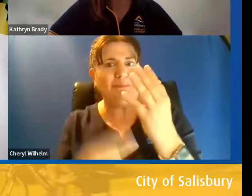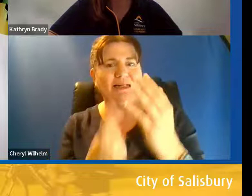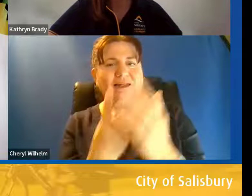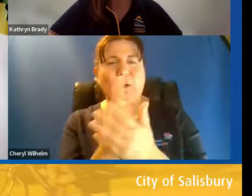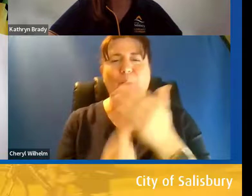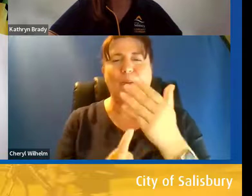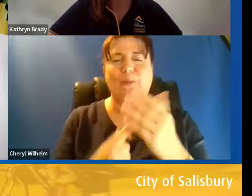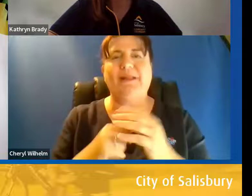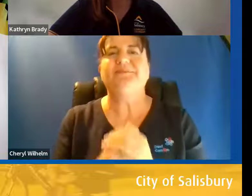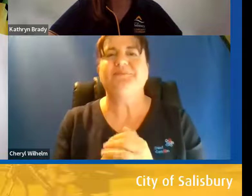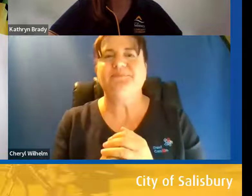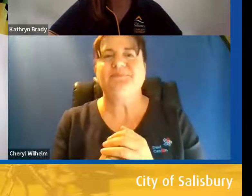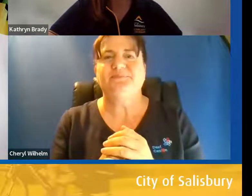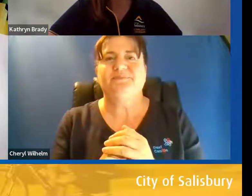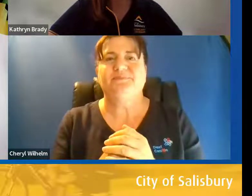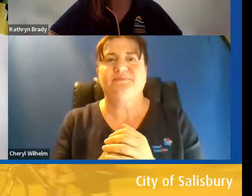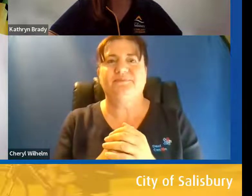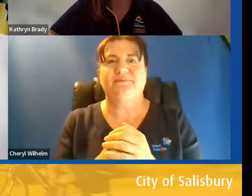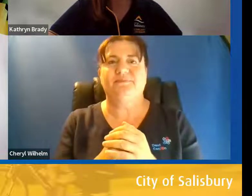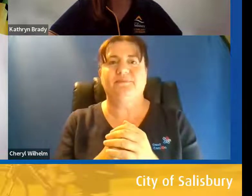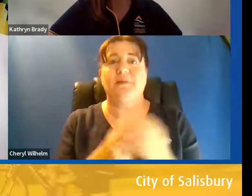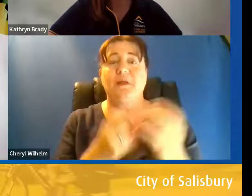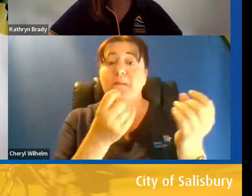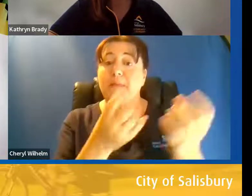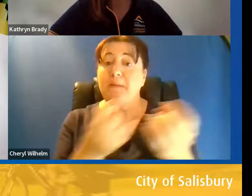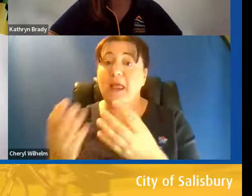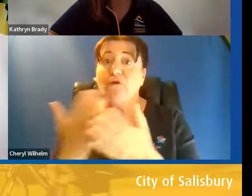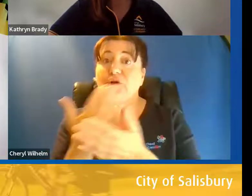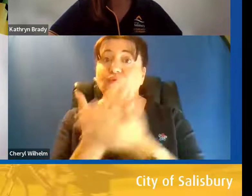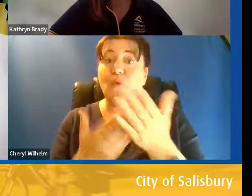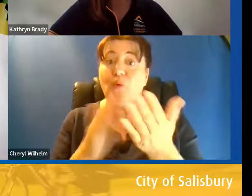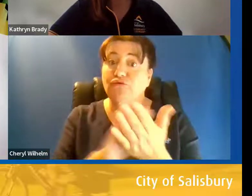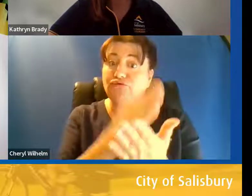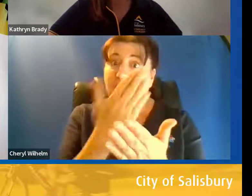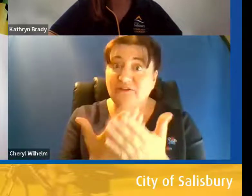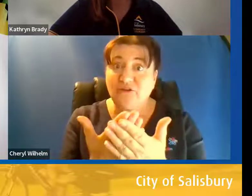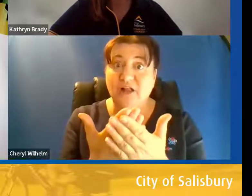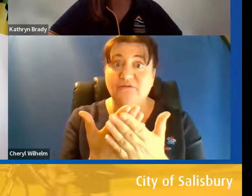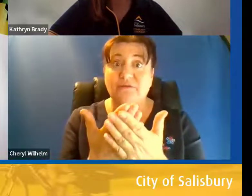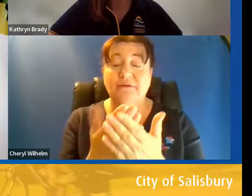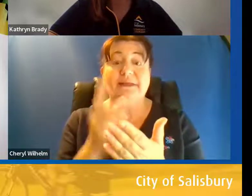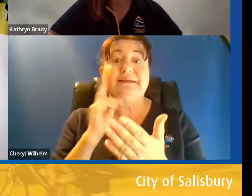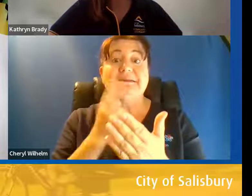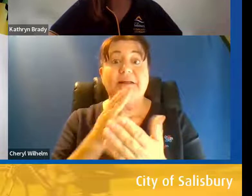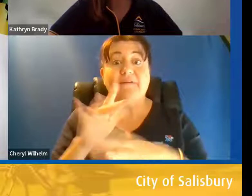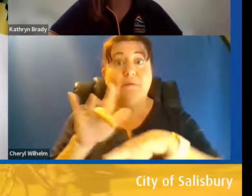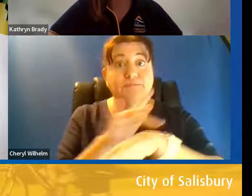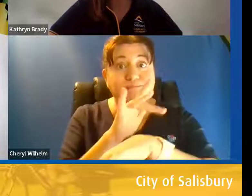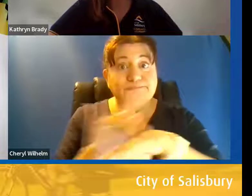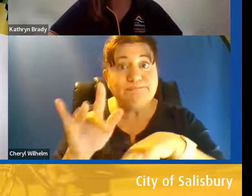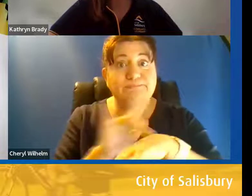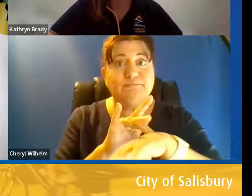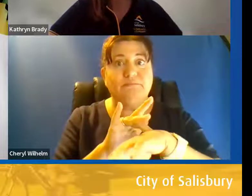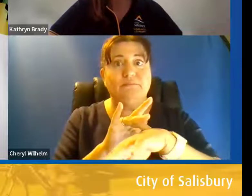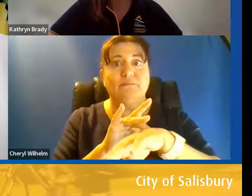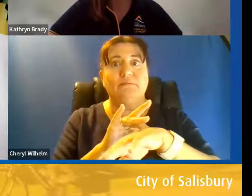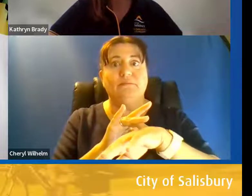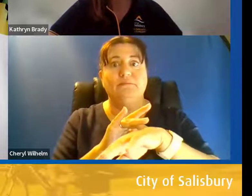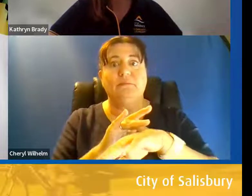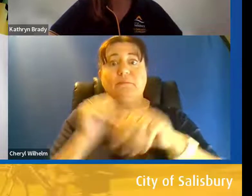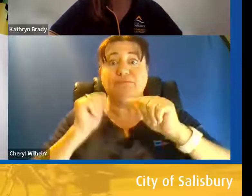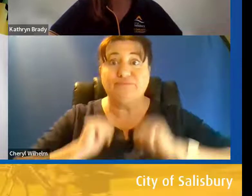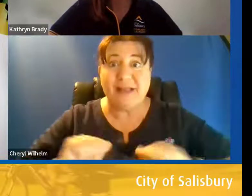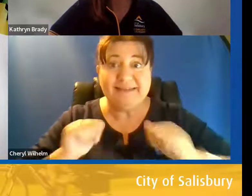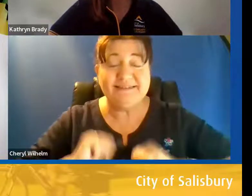intent is there for everybody, not just the person who has the disability. So we prepared the story's